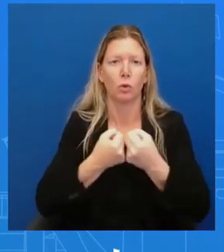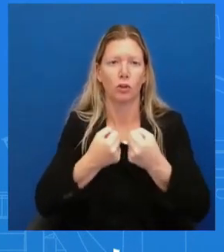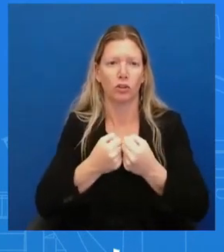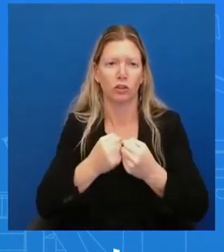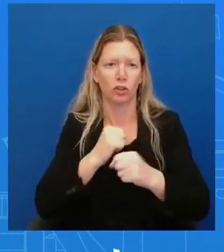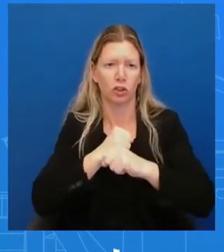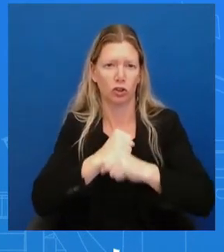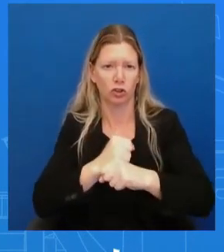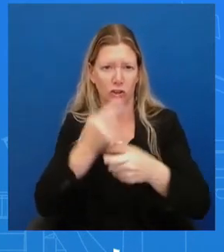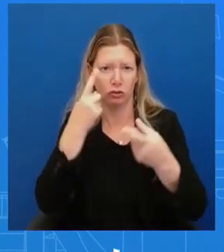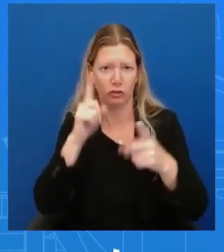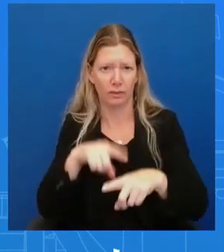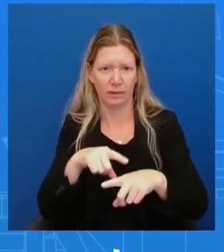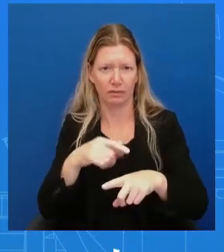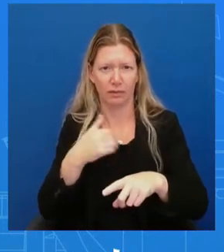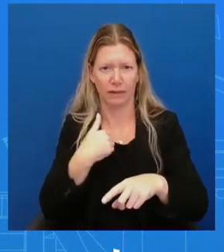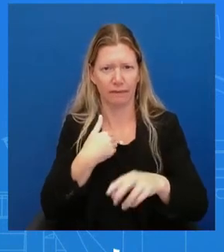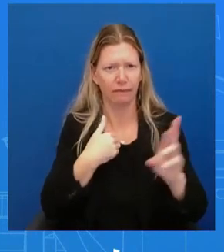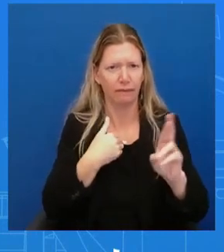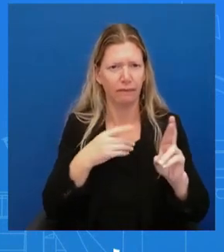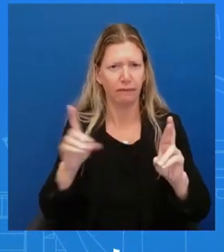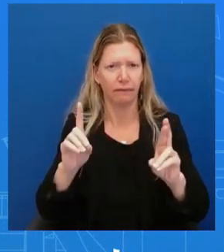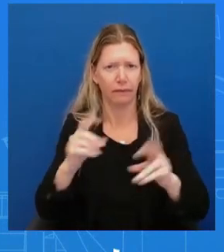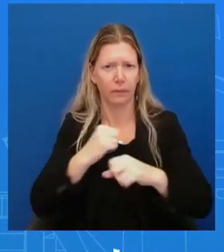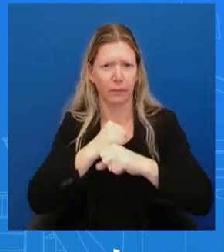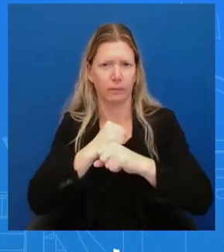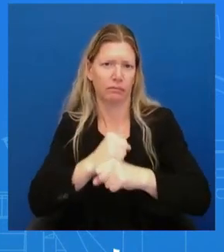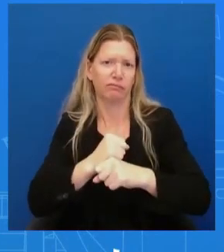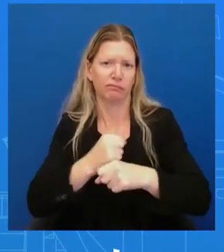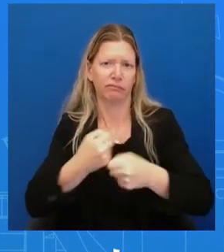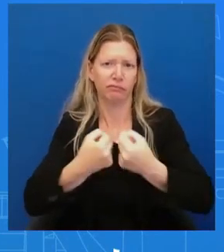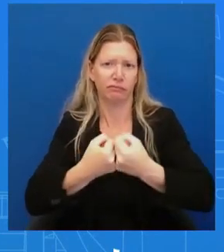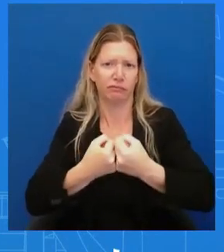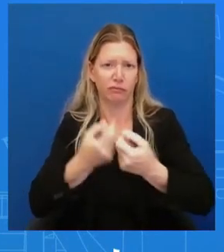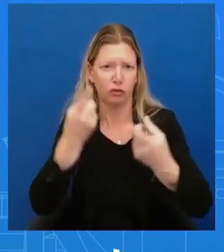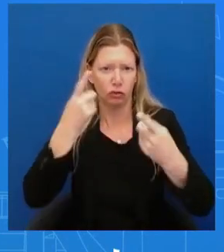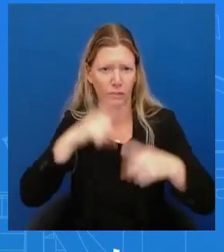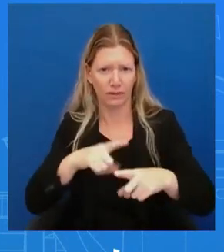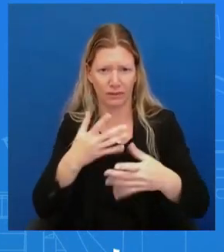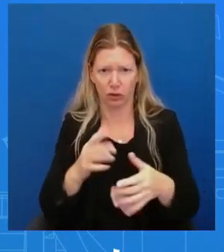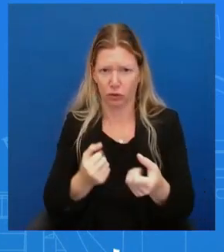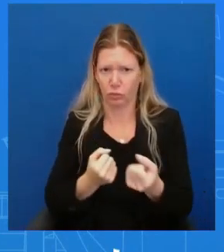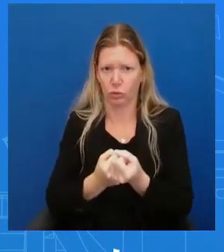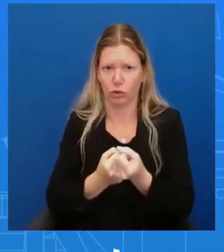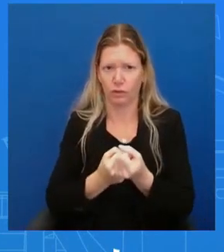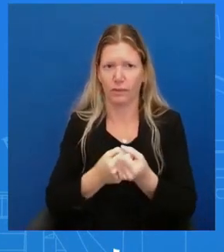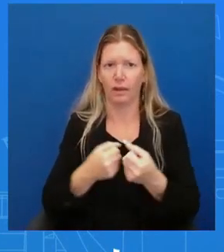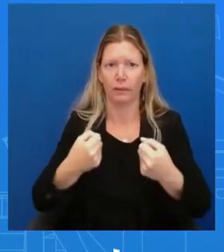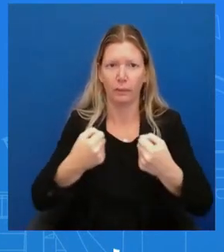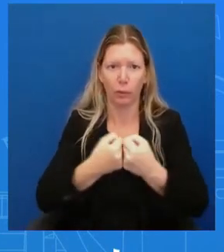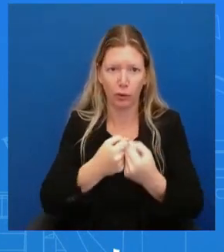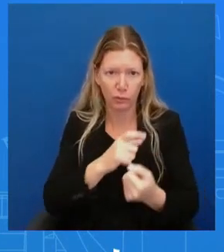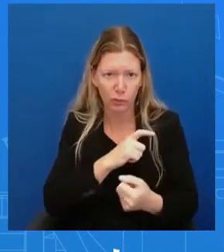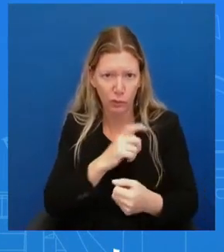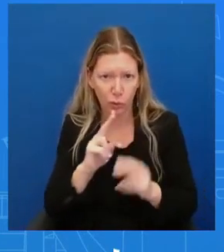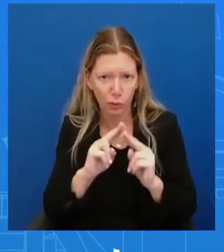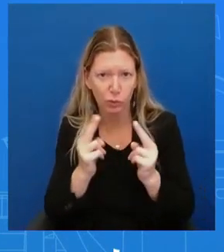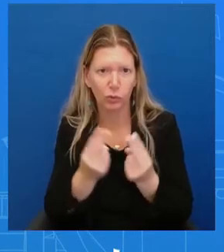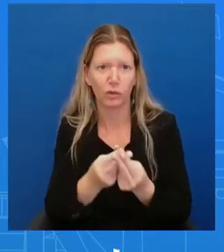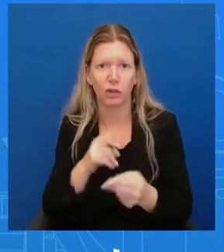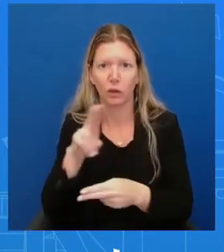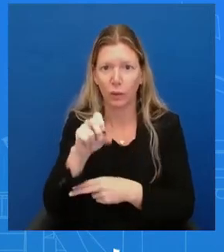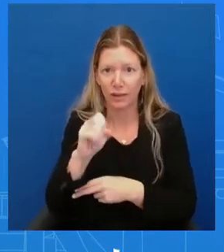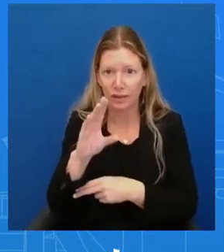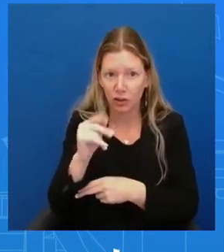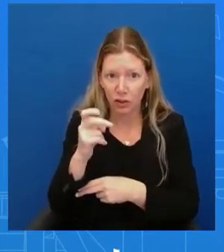Patrol Union, U.S. Chamber of Commerce, something that we don't see nowadays. And we were able to get that done. What the president wants